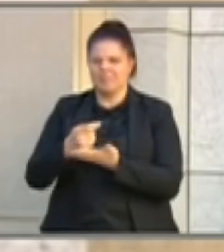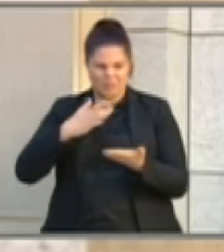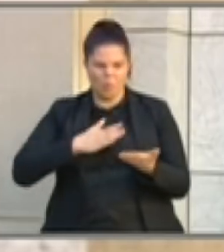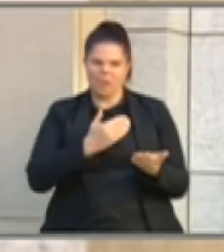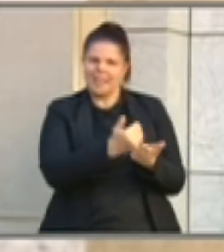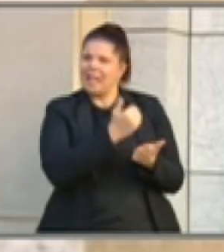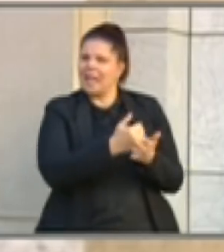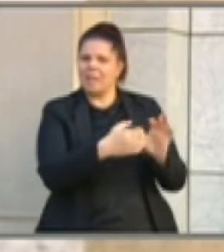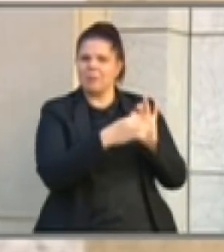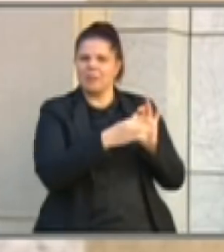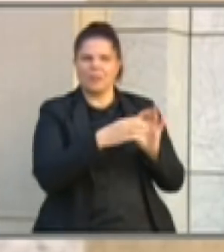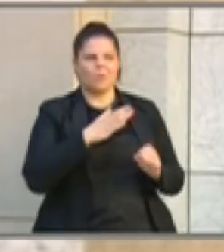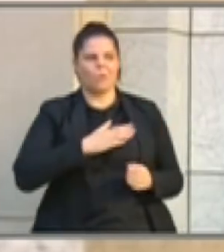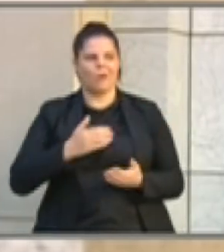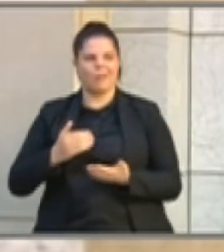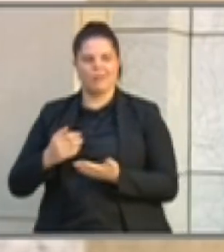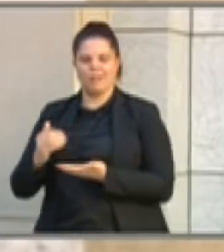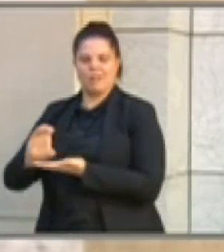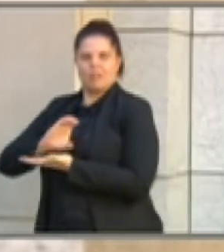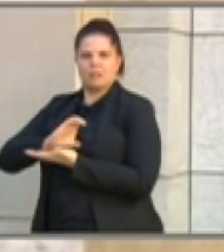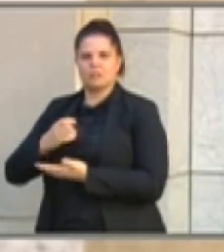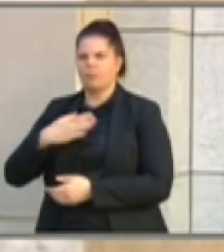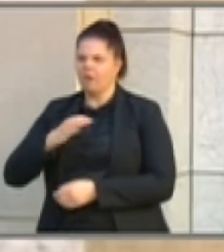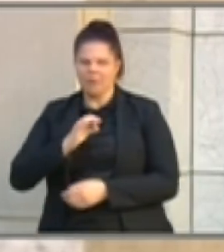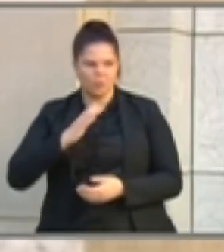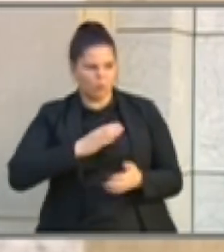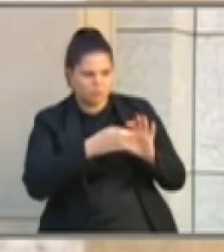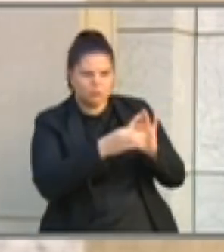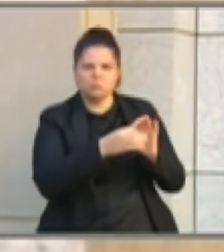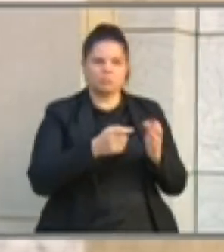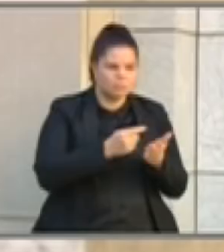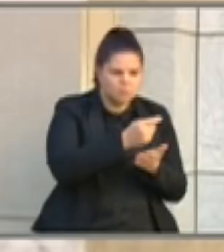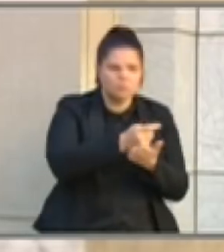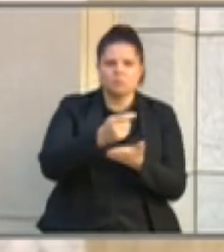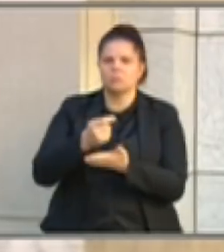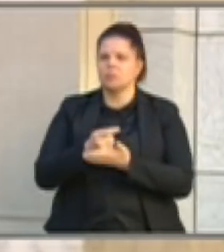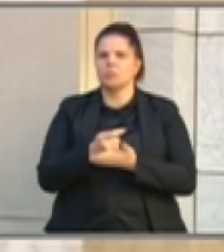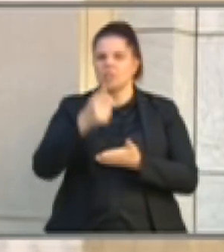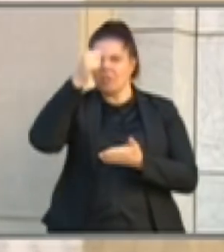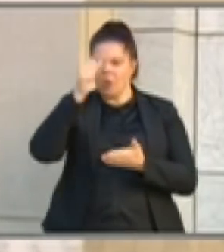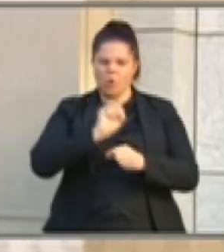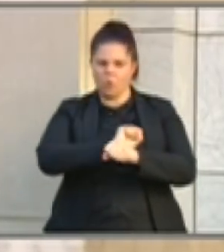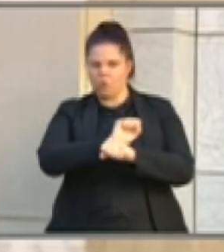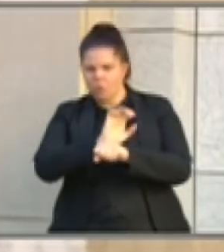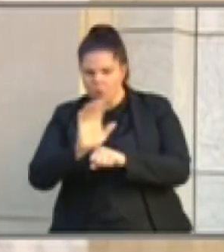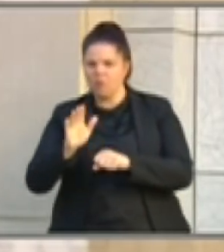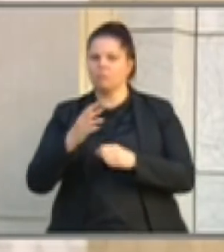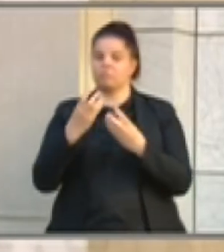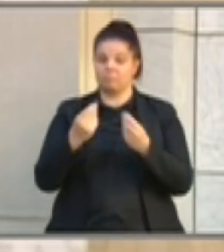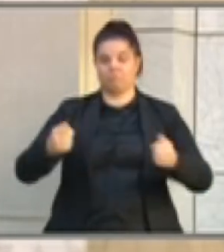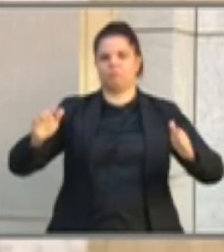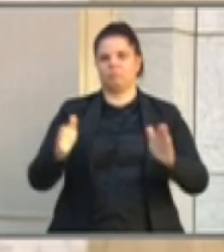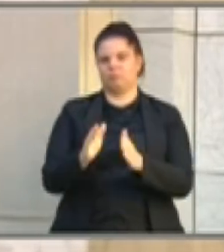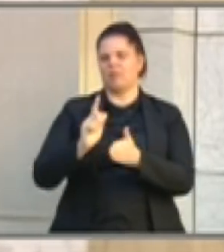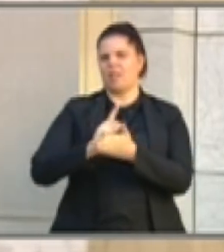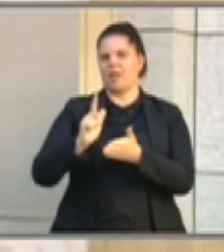employees. They want to keep this connection because they know there's going to be a time after the coronavirus and they want to bounce back stronger than ever.